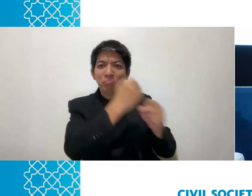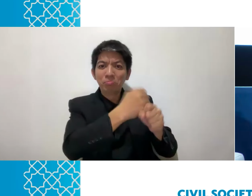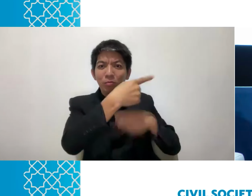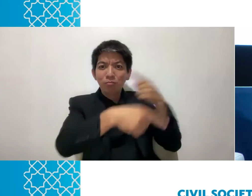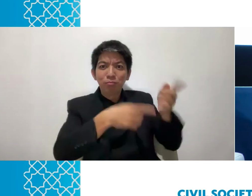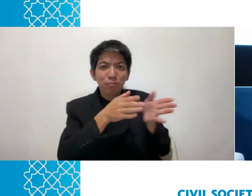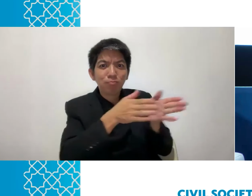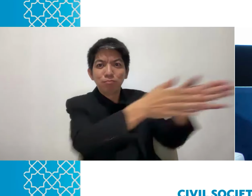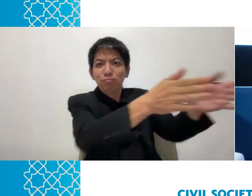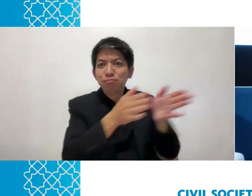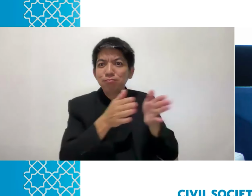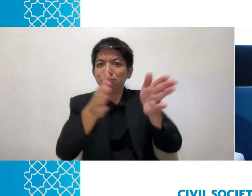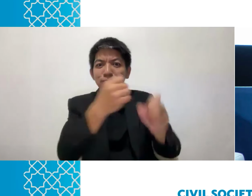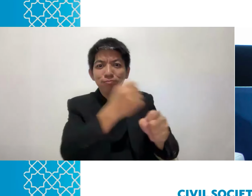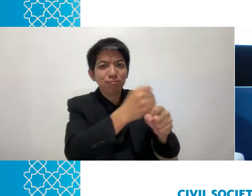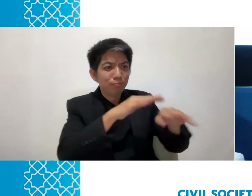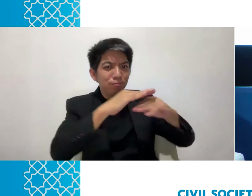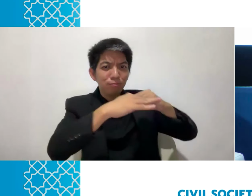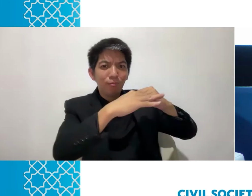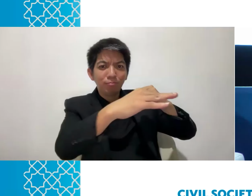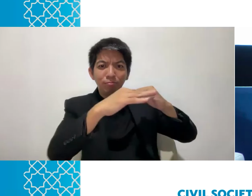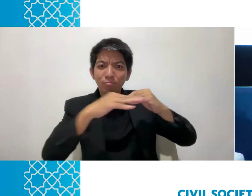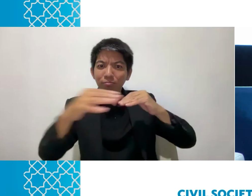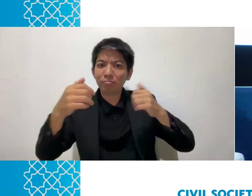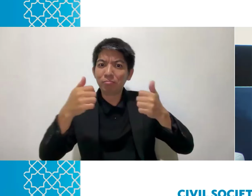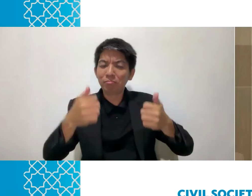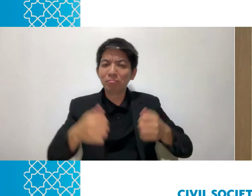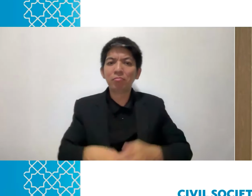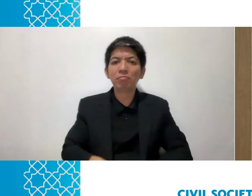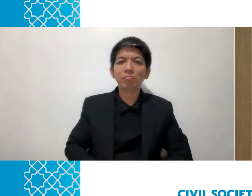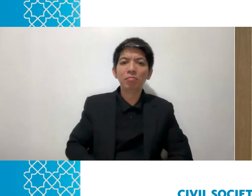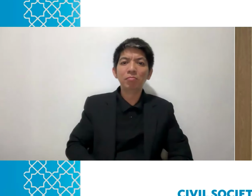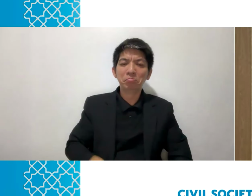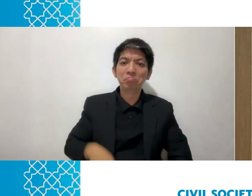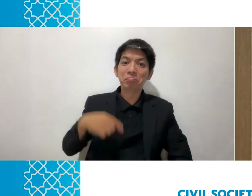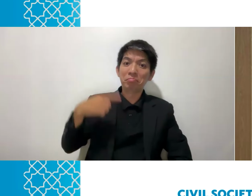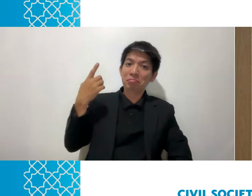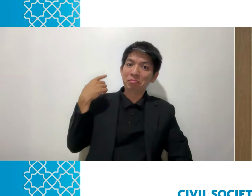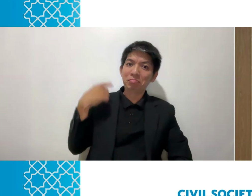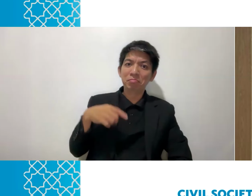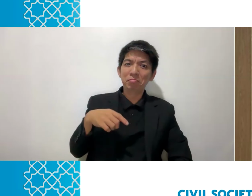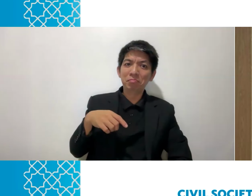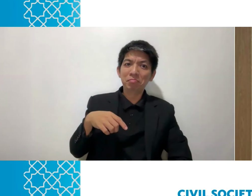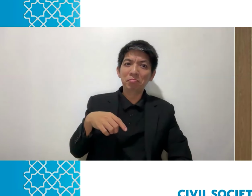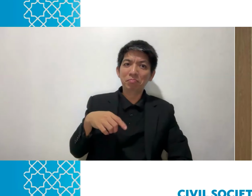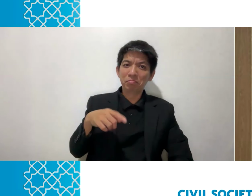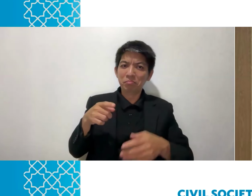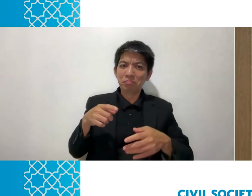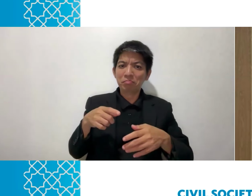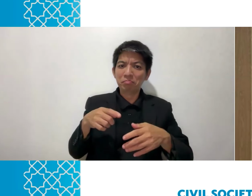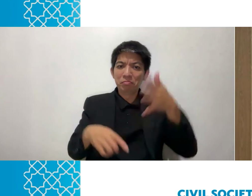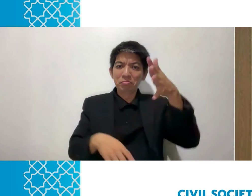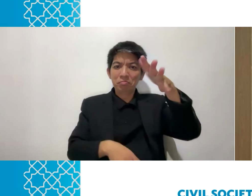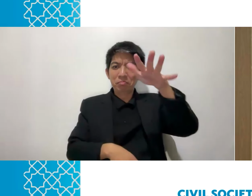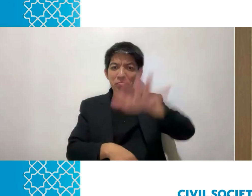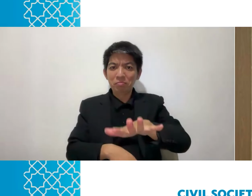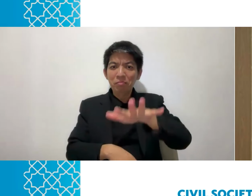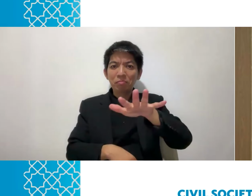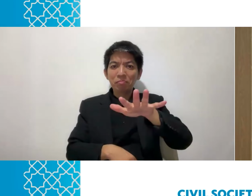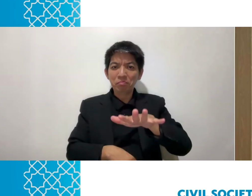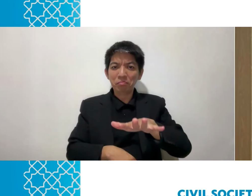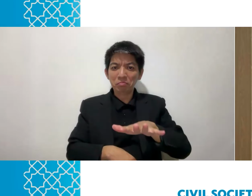May because it's Jan's Walk also, as in every May. We plan to visit the same route again